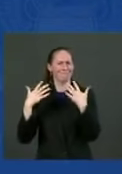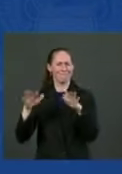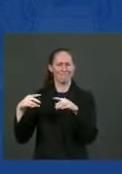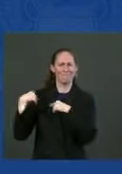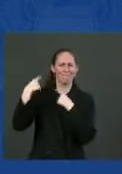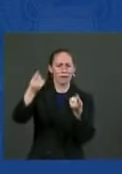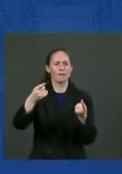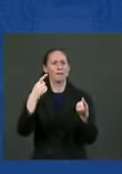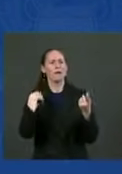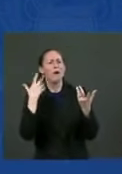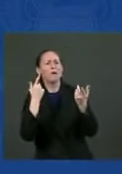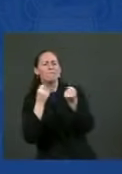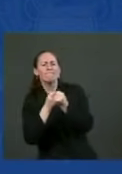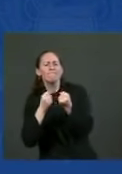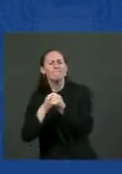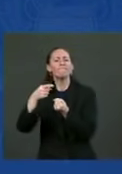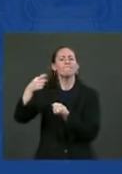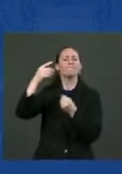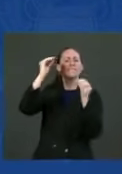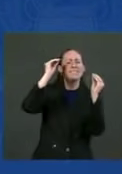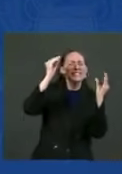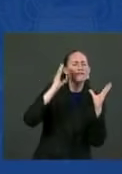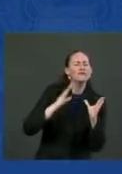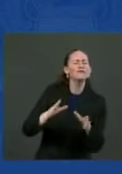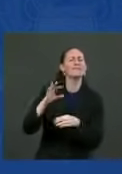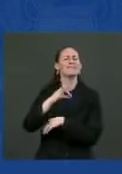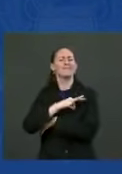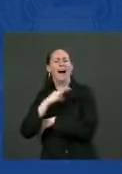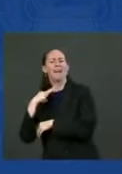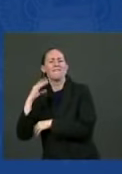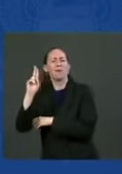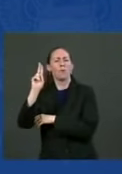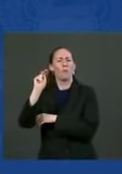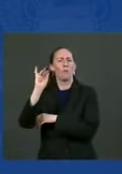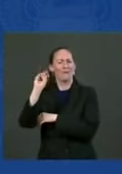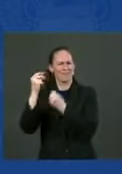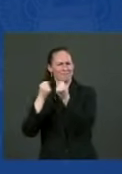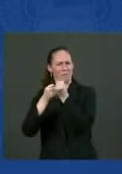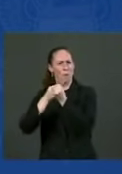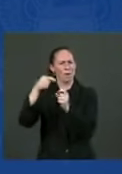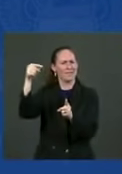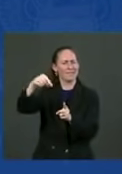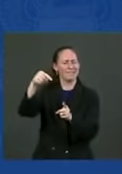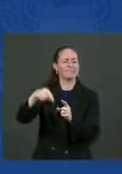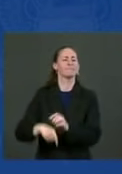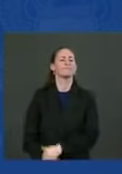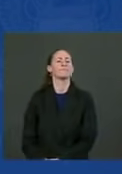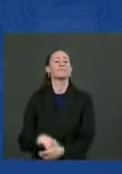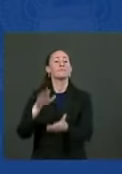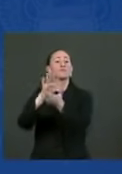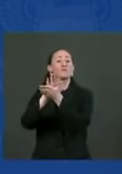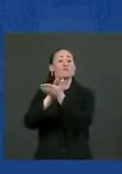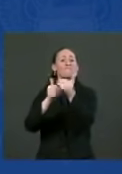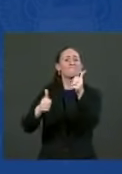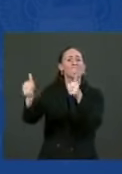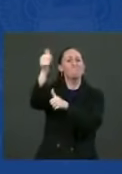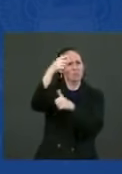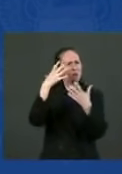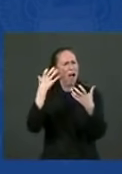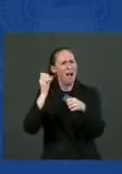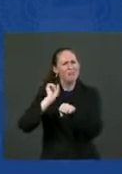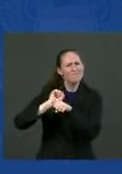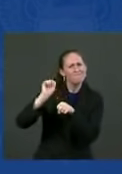unions. And all school officials trying to do the right thing by our children, I'll always be on your